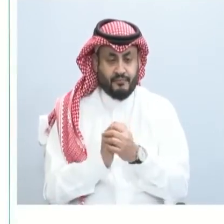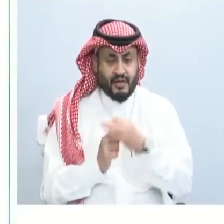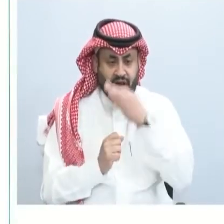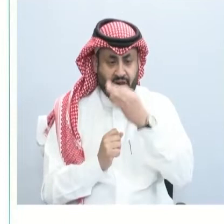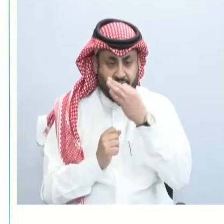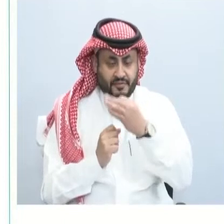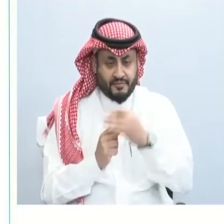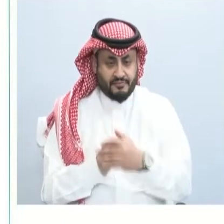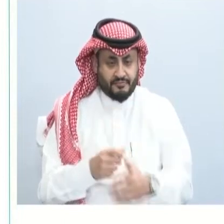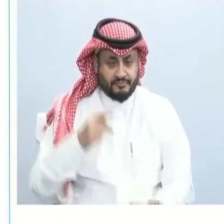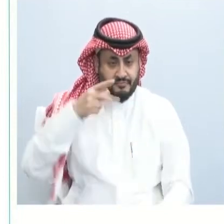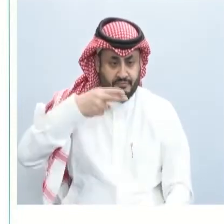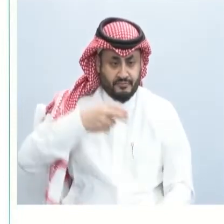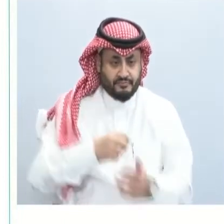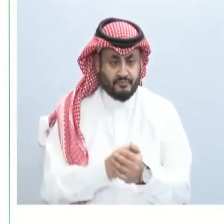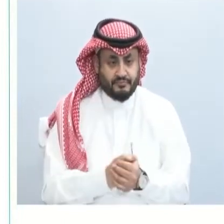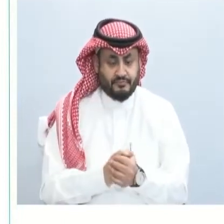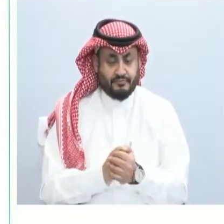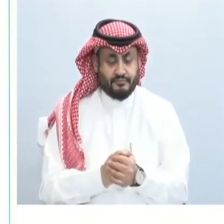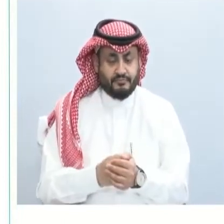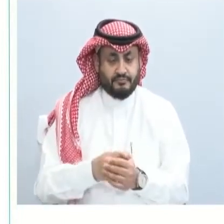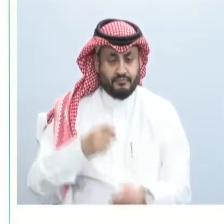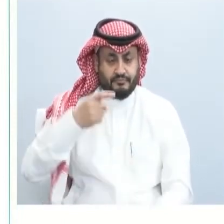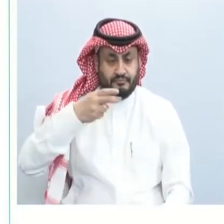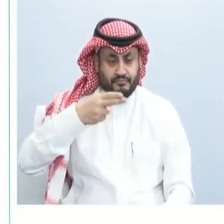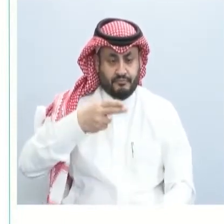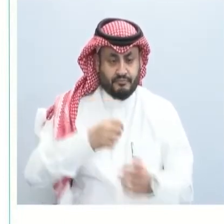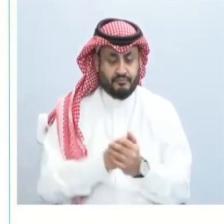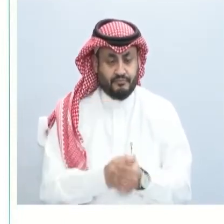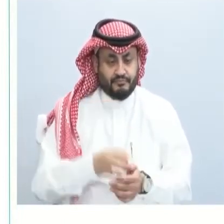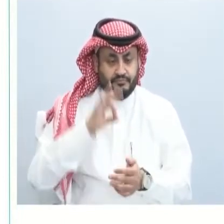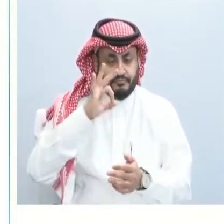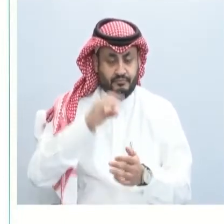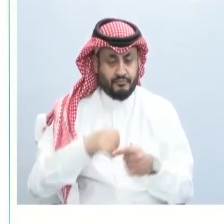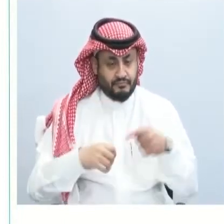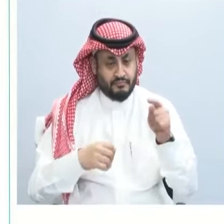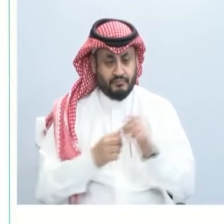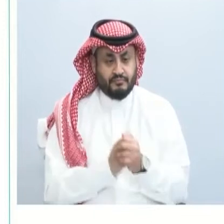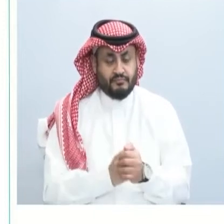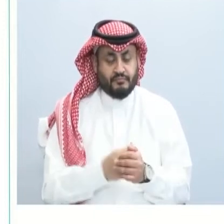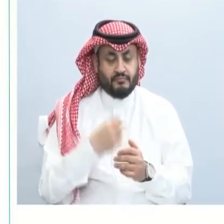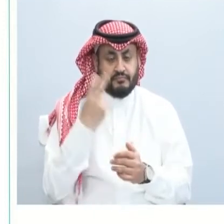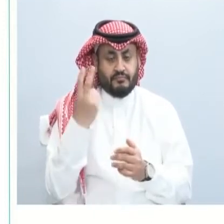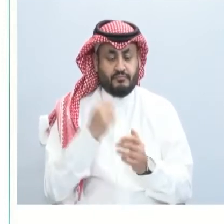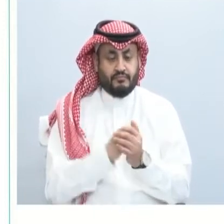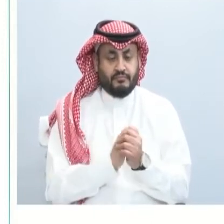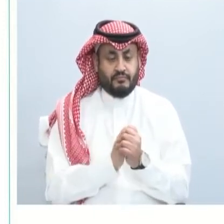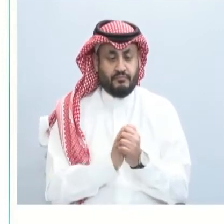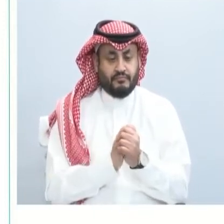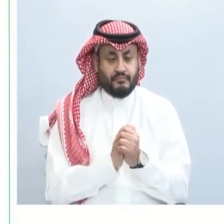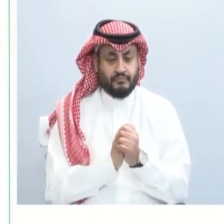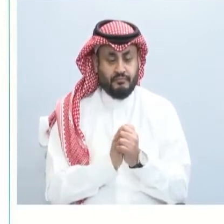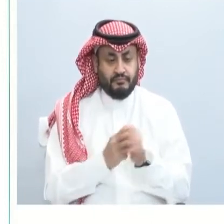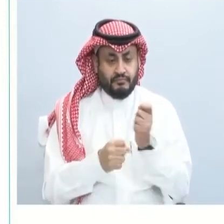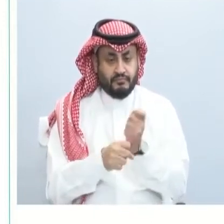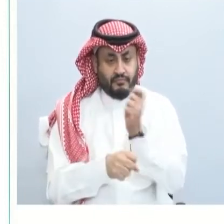the PH, F, and GH correctly, and also to use object pronouns